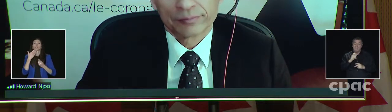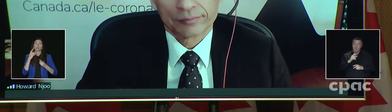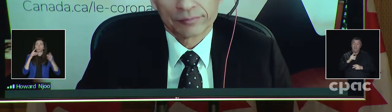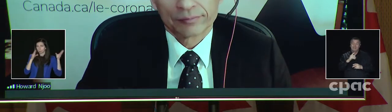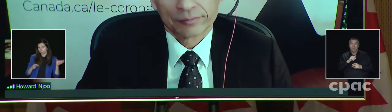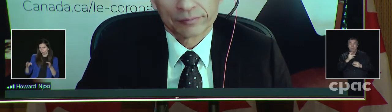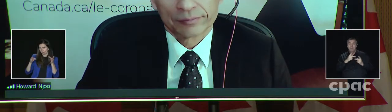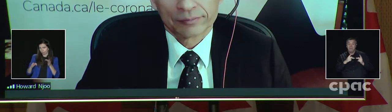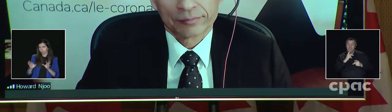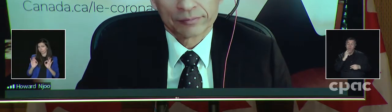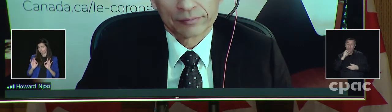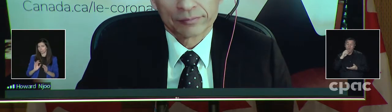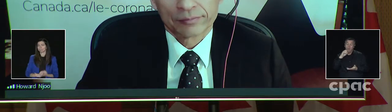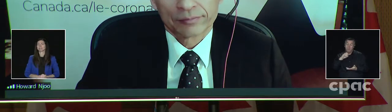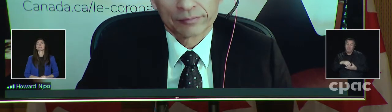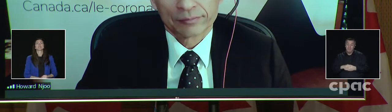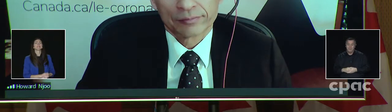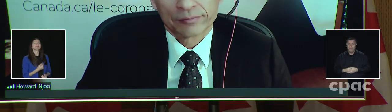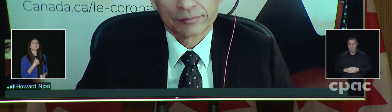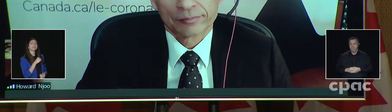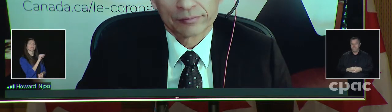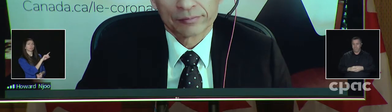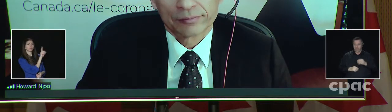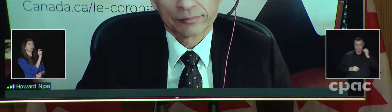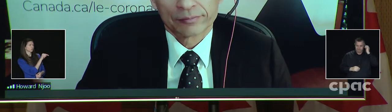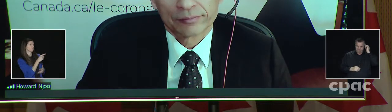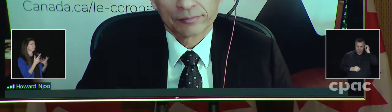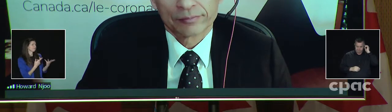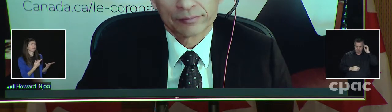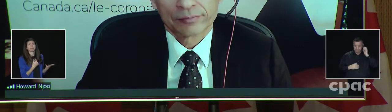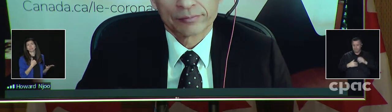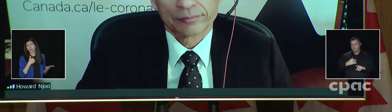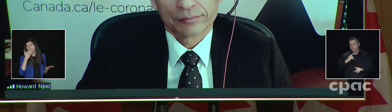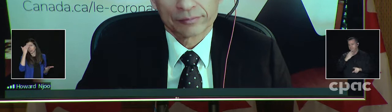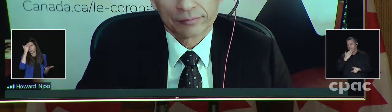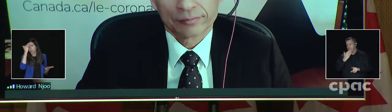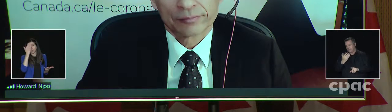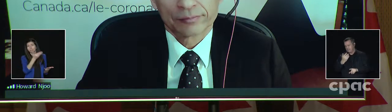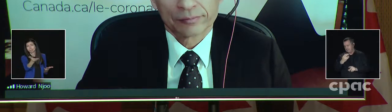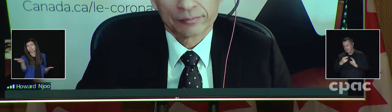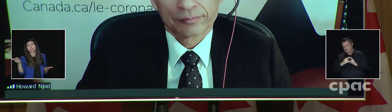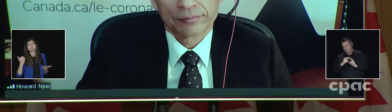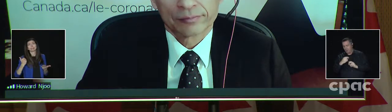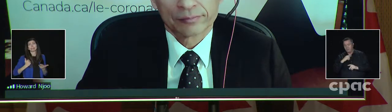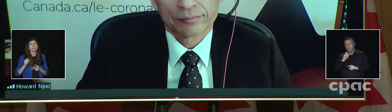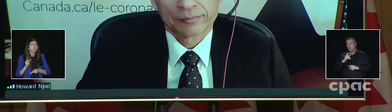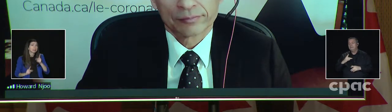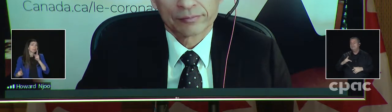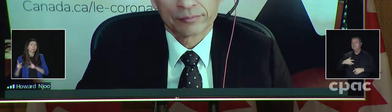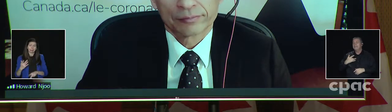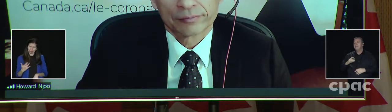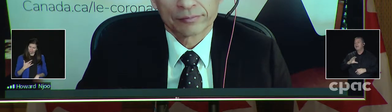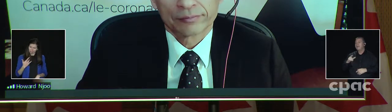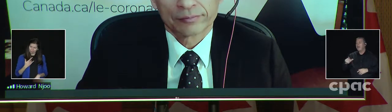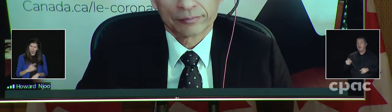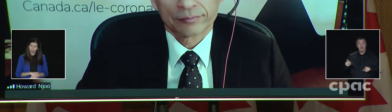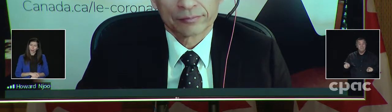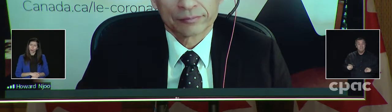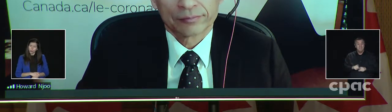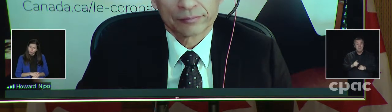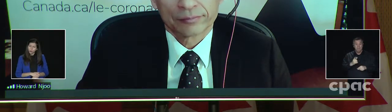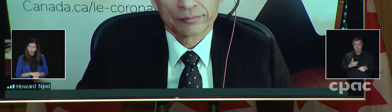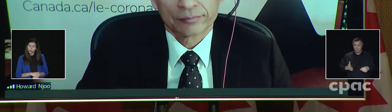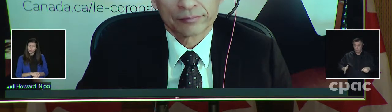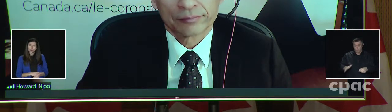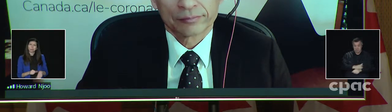to sort of pick up on the sentiment out there in Canadians and how, despite being fully vaccinated now,